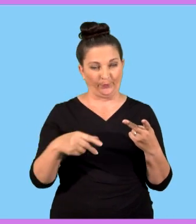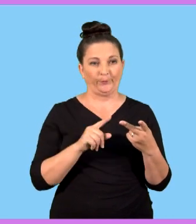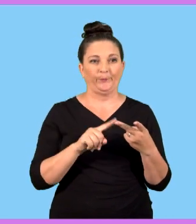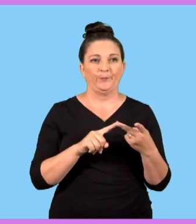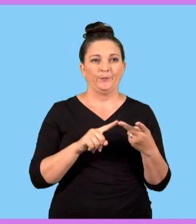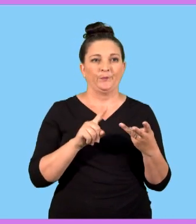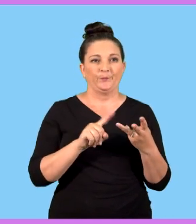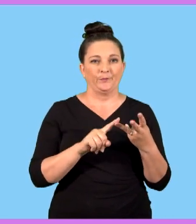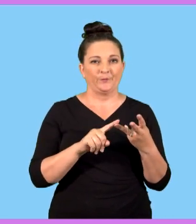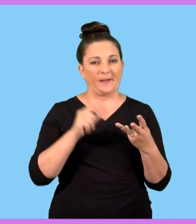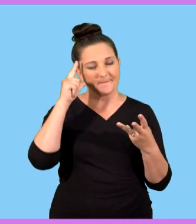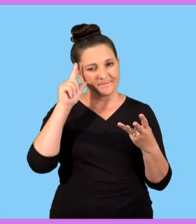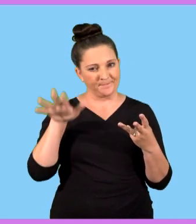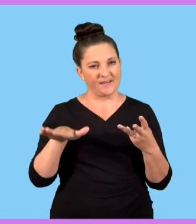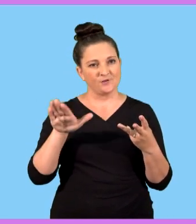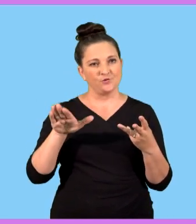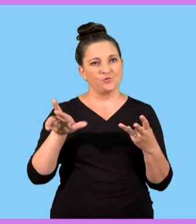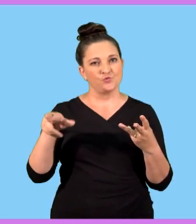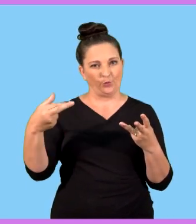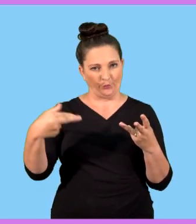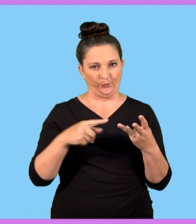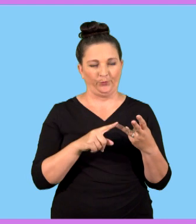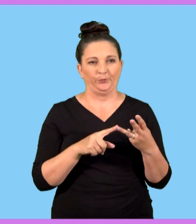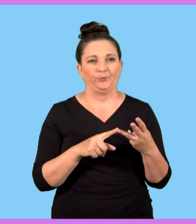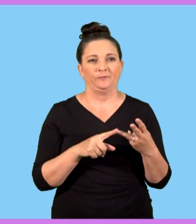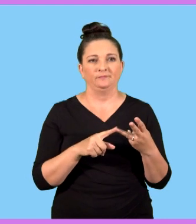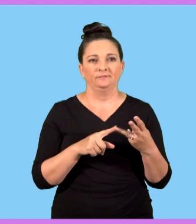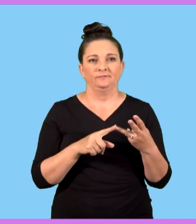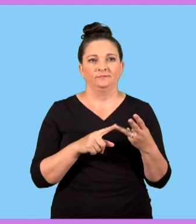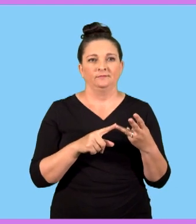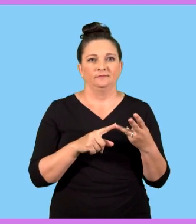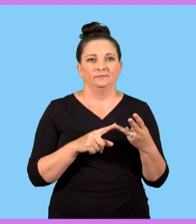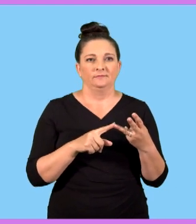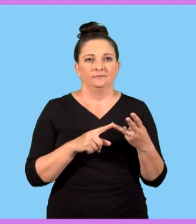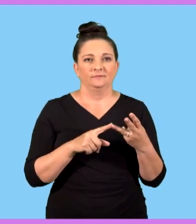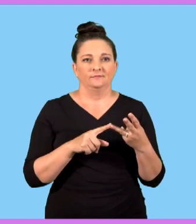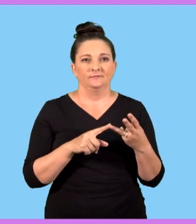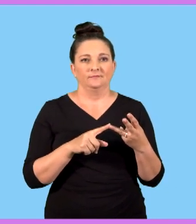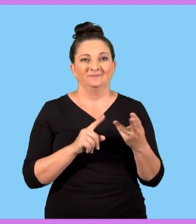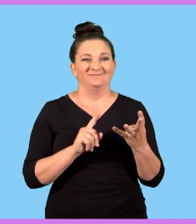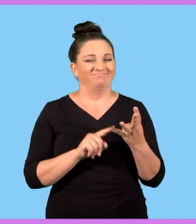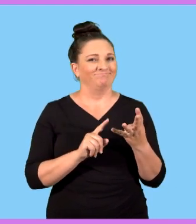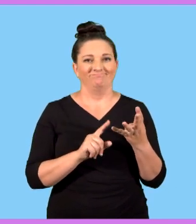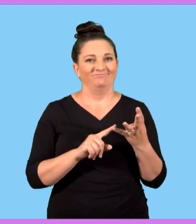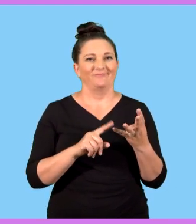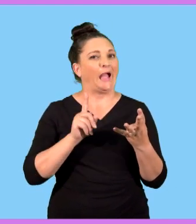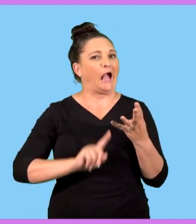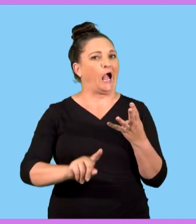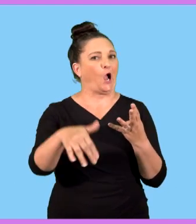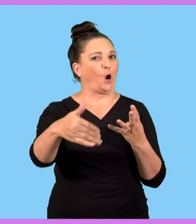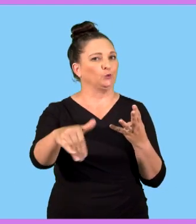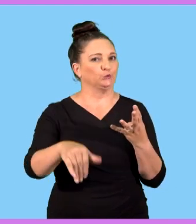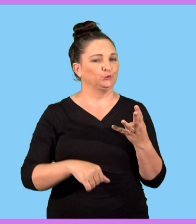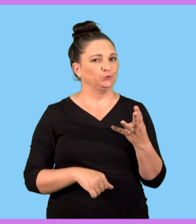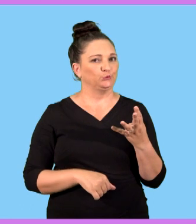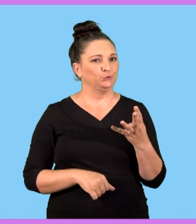door. Here, bedroom number 2, that's the third interior door. This one, however, leads out